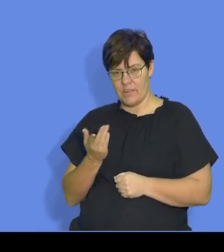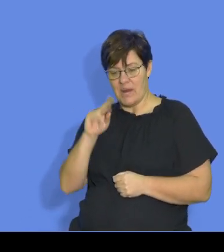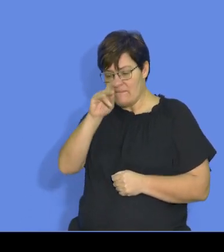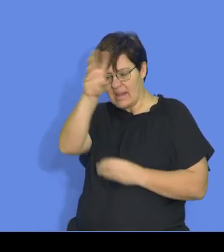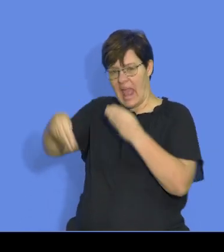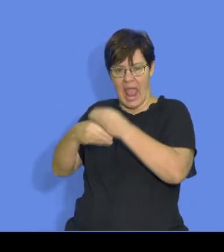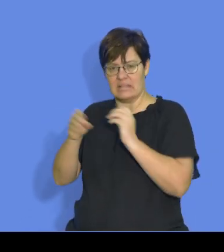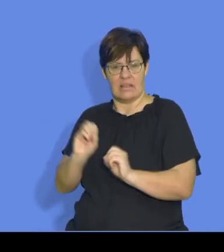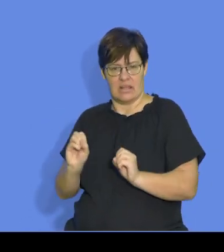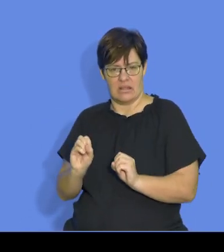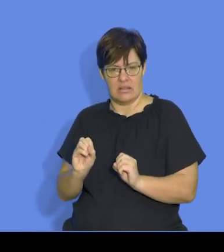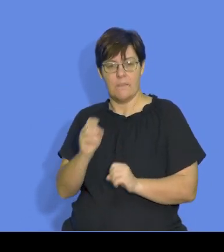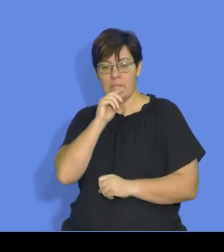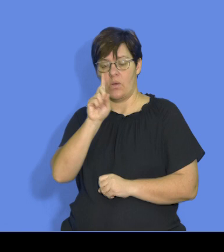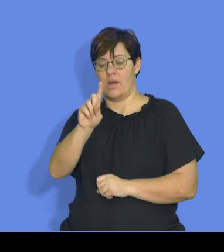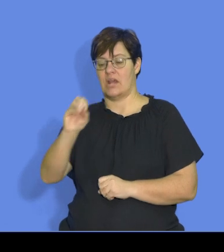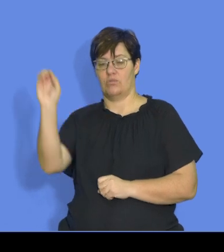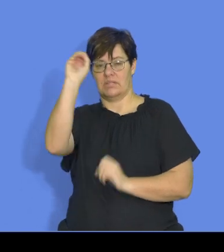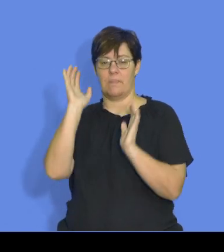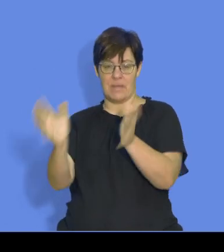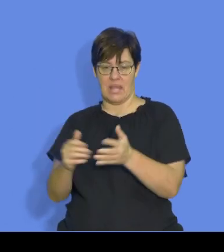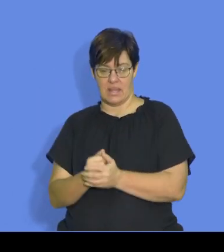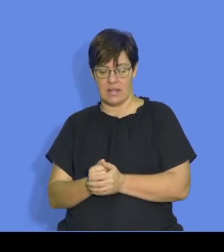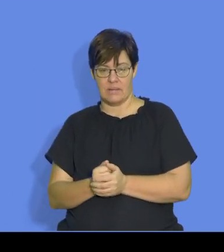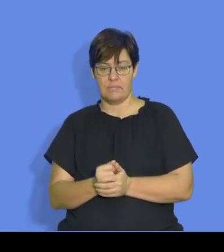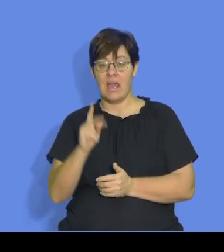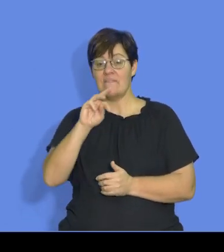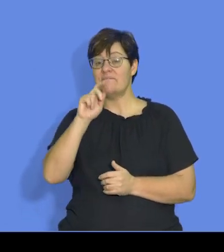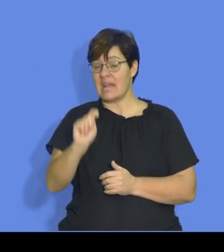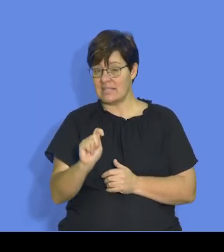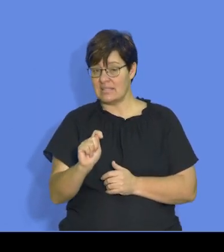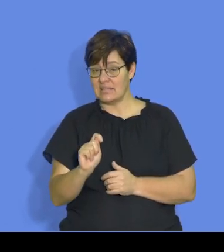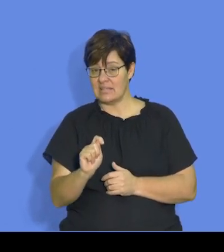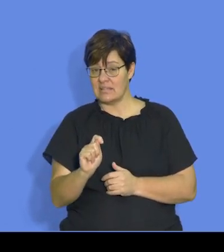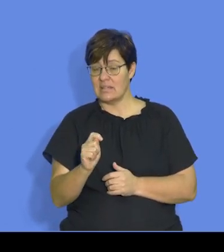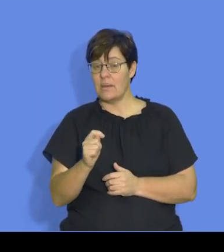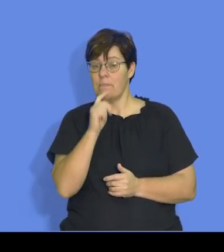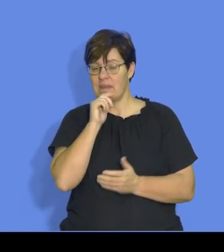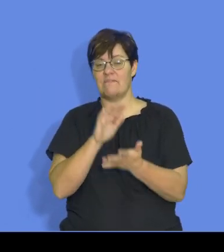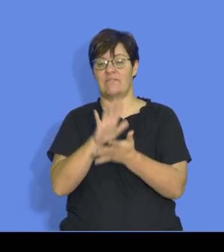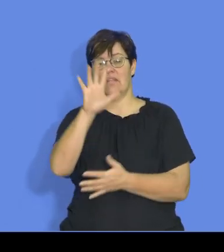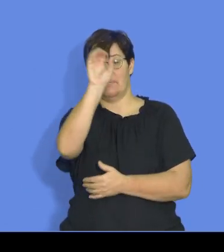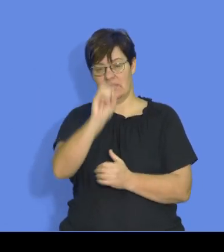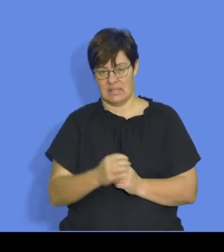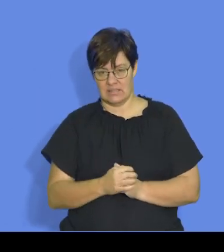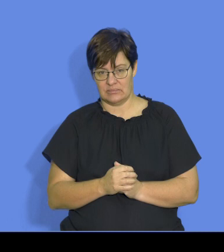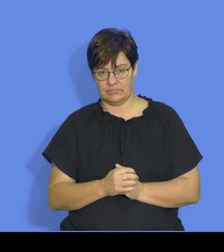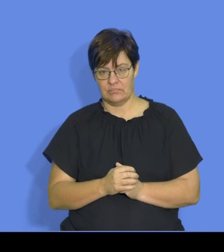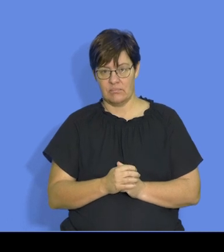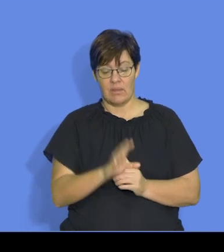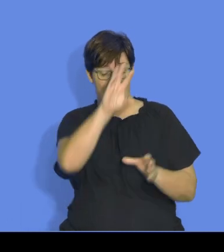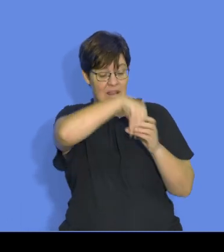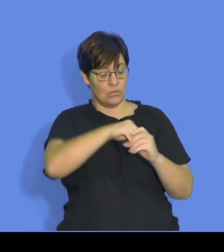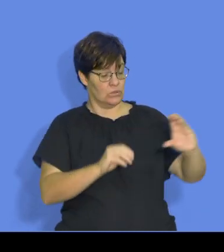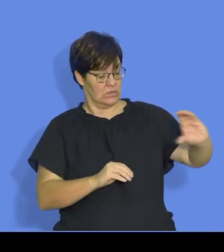be 100%. If the VAT is given to you, it will be the 15%. If the inclusive is given to